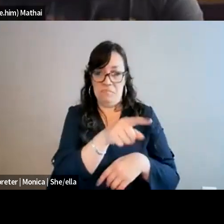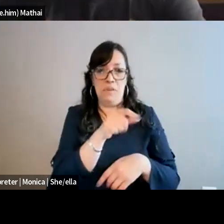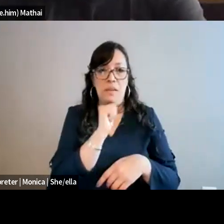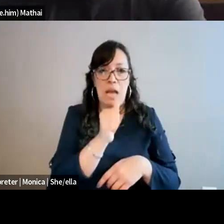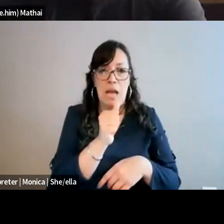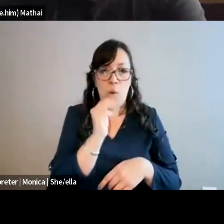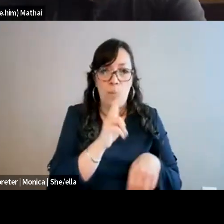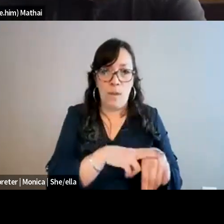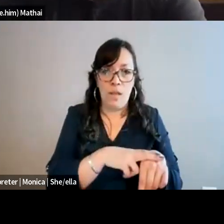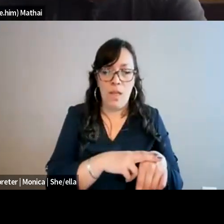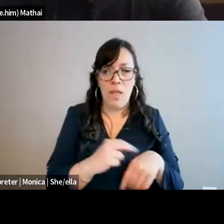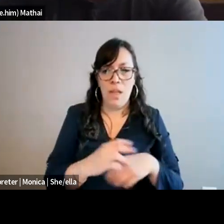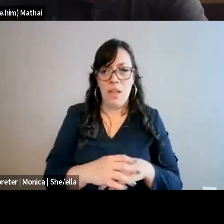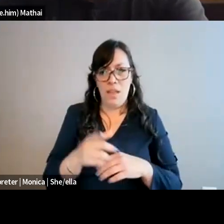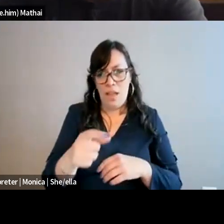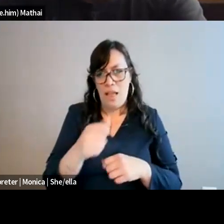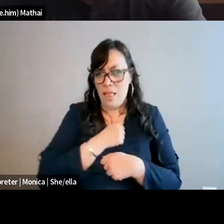you talked about